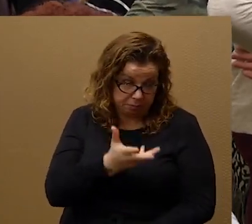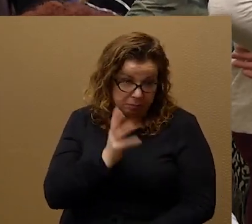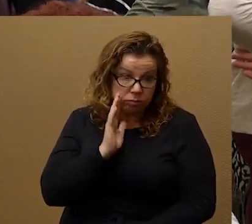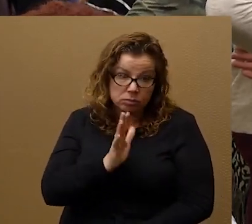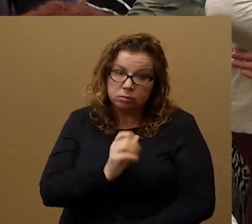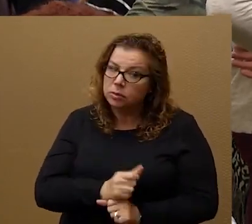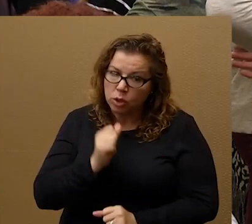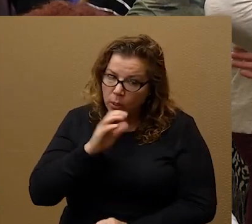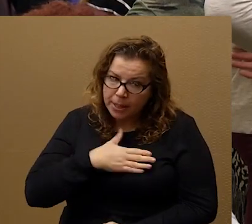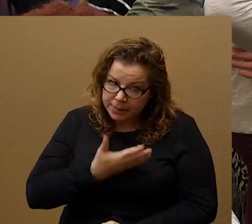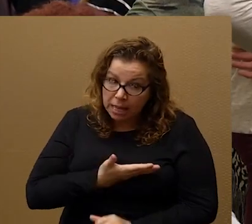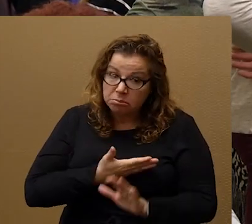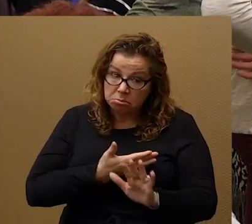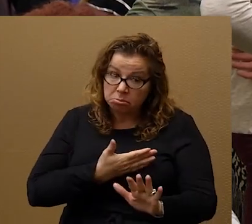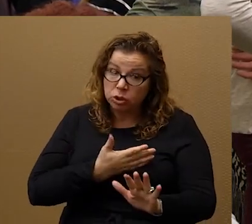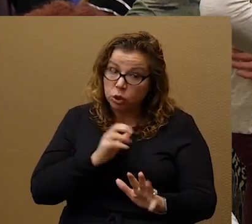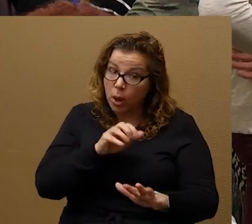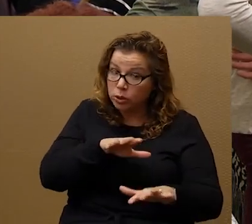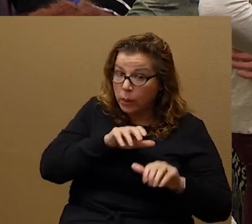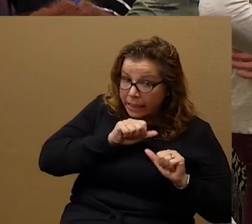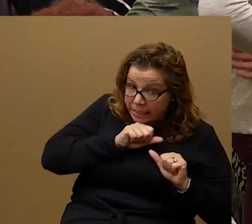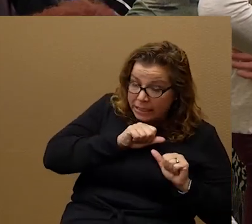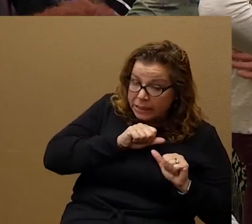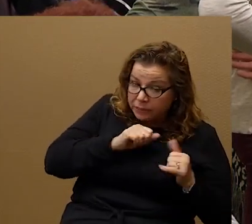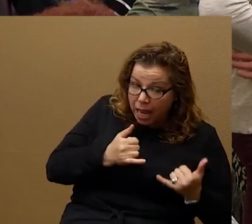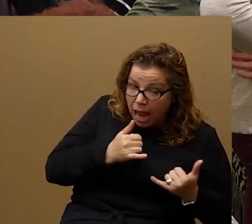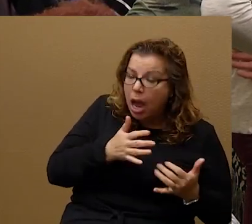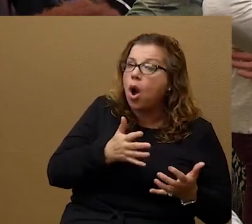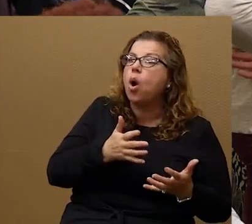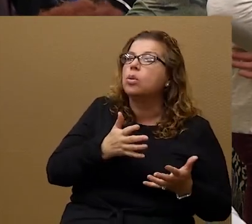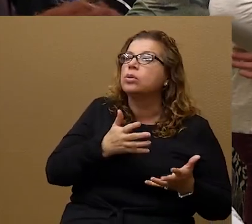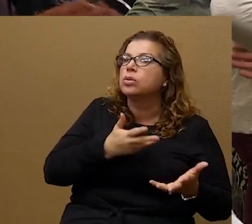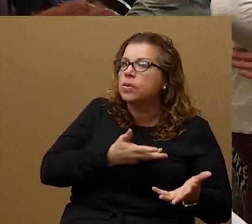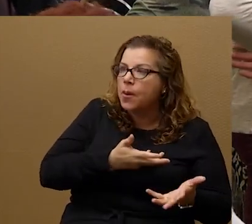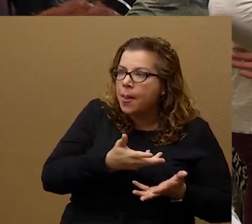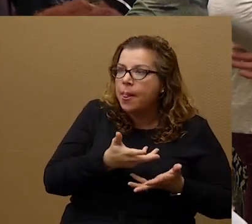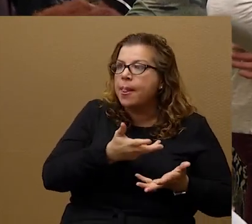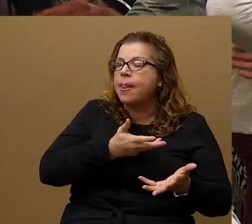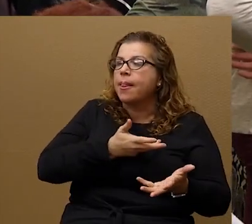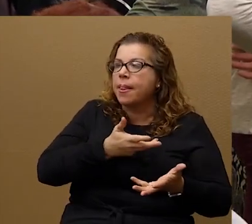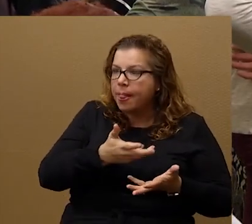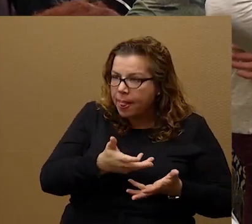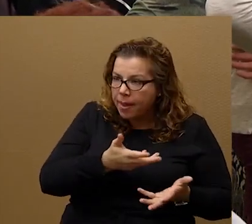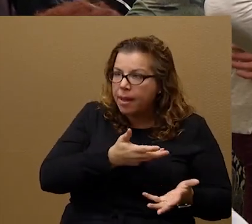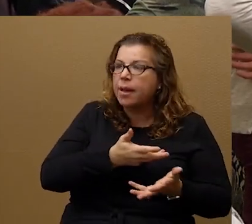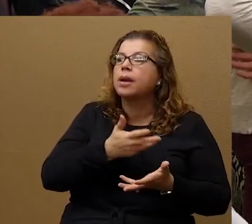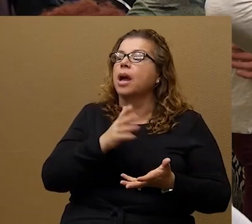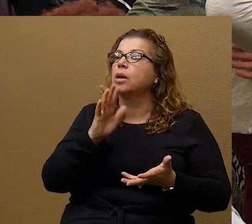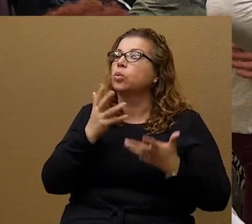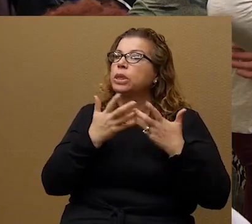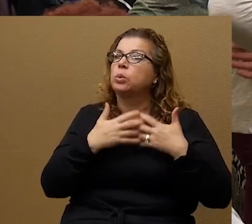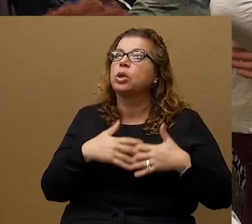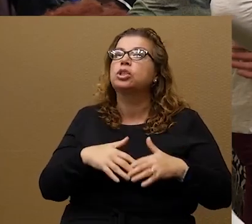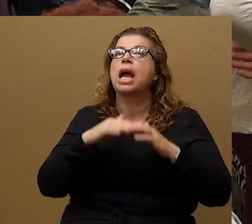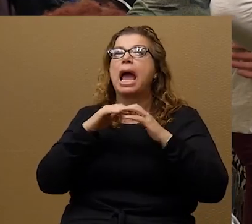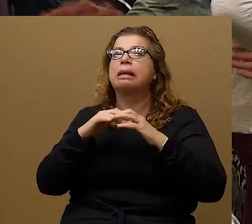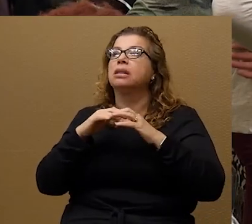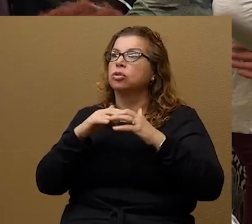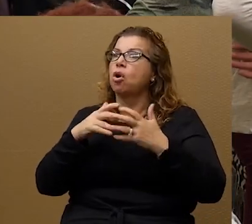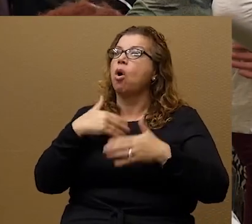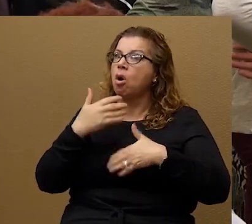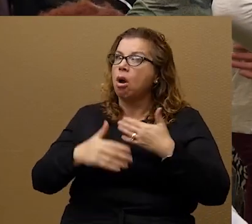Don't get upset. Do you wanna leave now? You know, and then we worked on it. And by the end of the